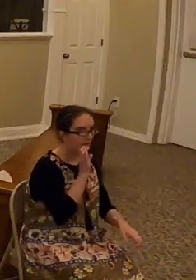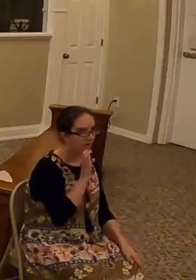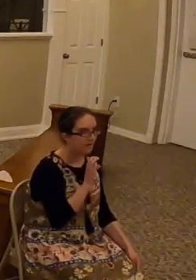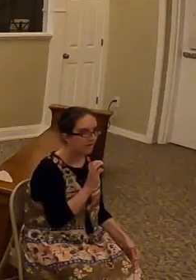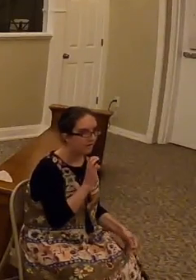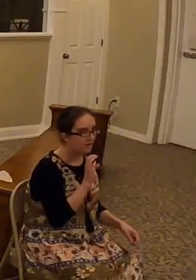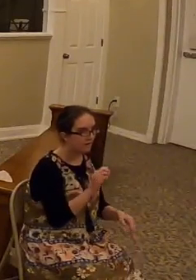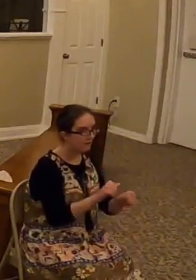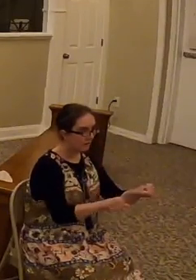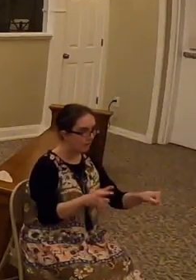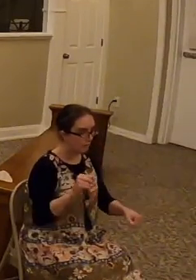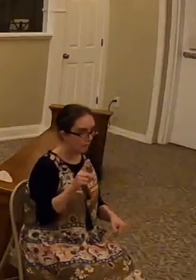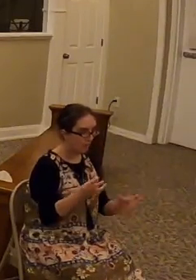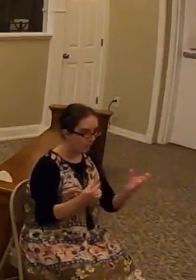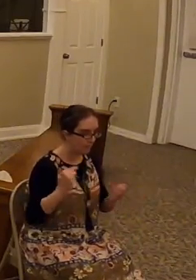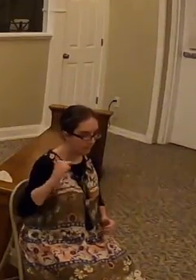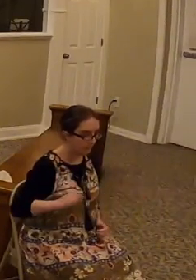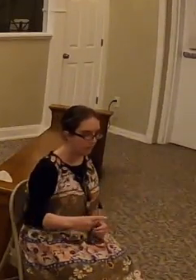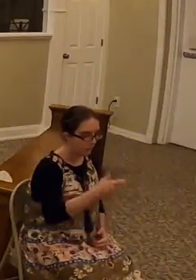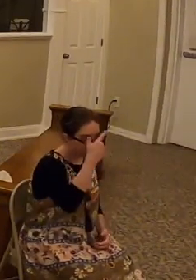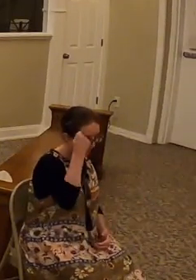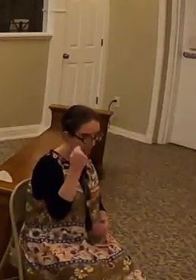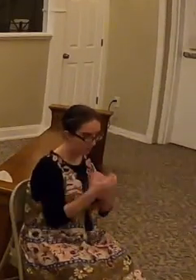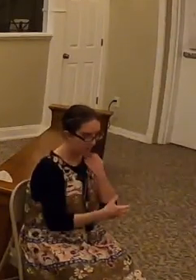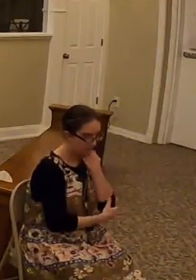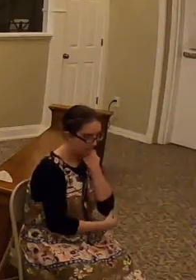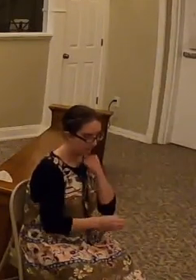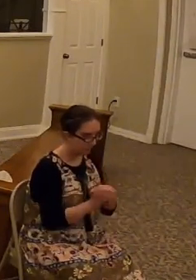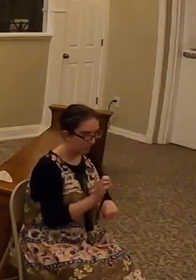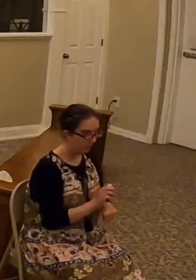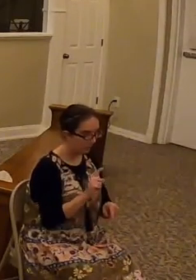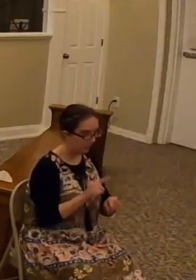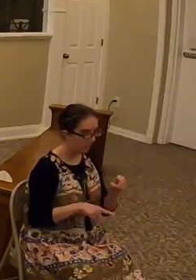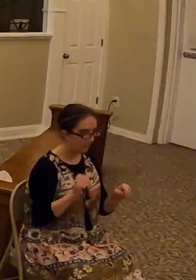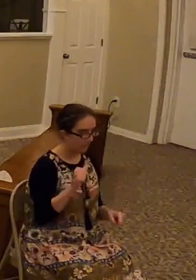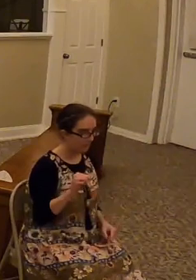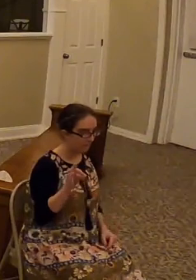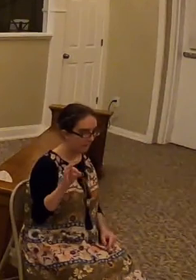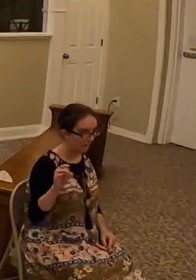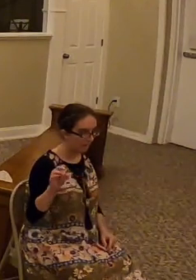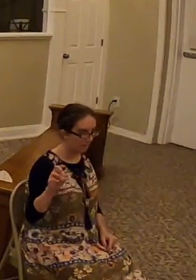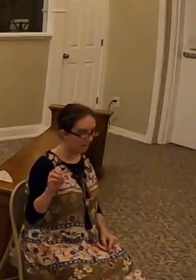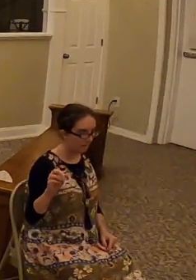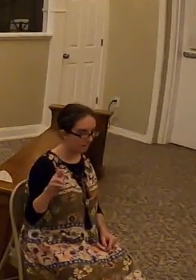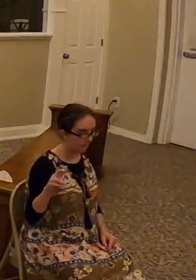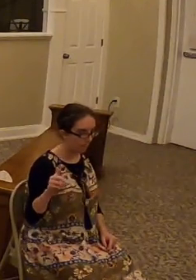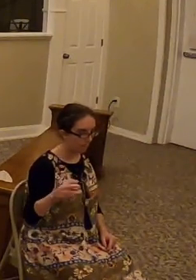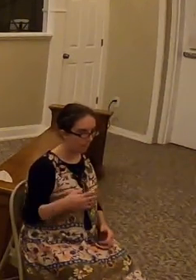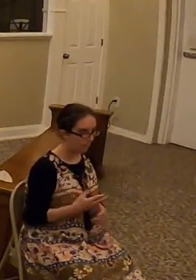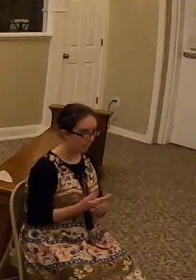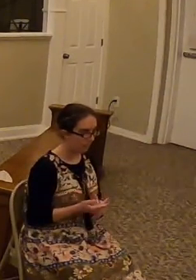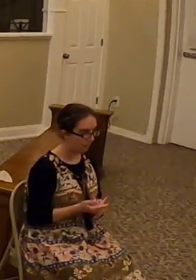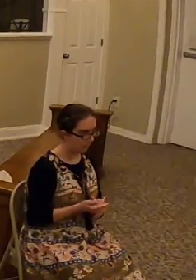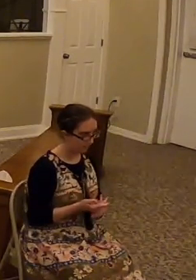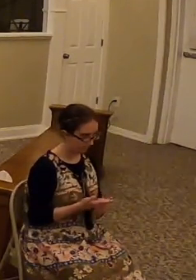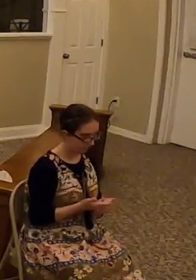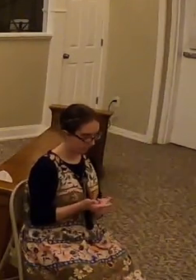area, but nobody wants to go because the portal of church can't afford an evangelist? You